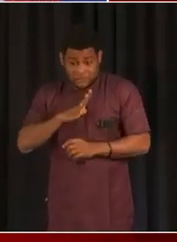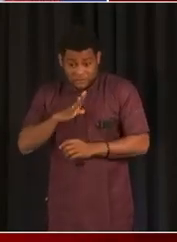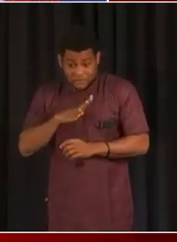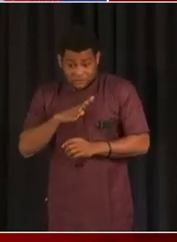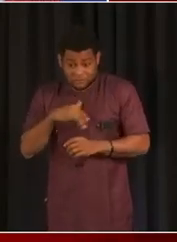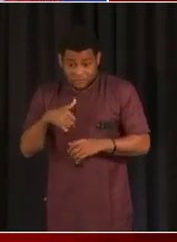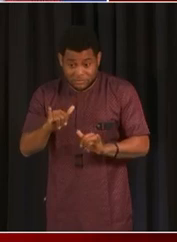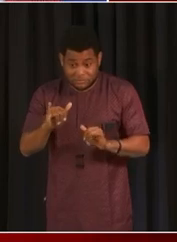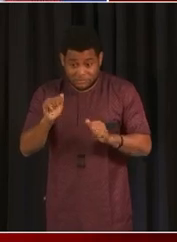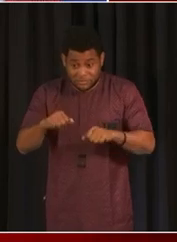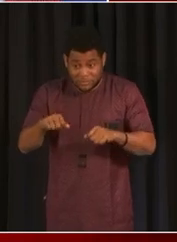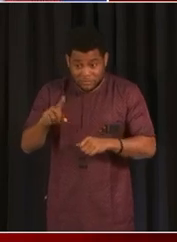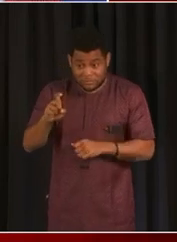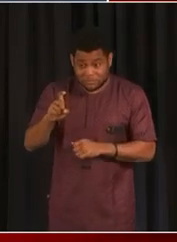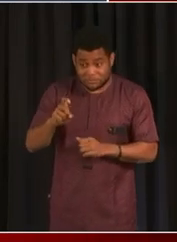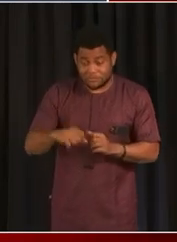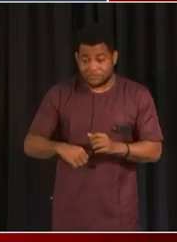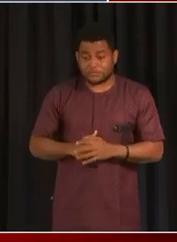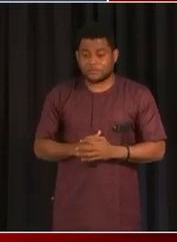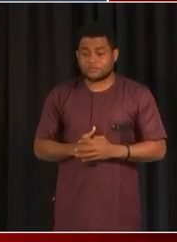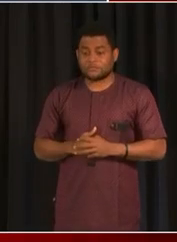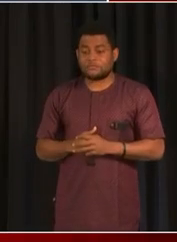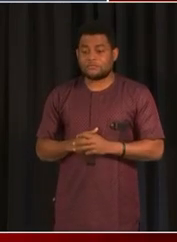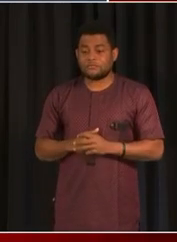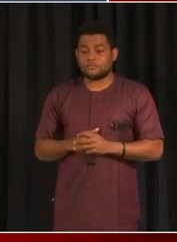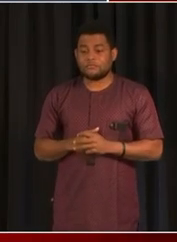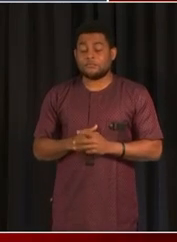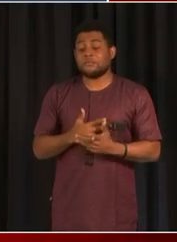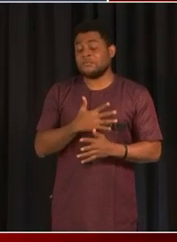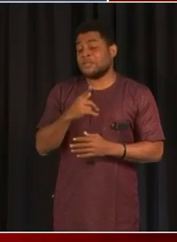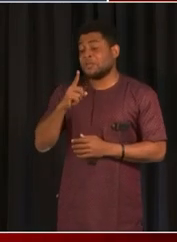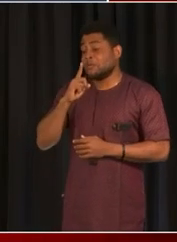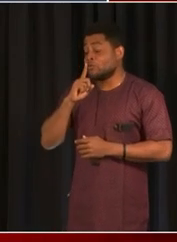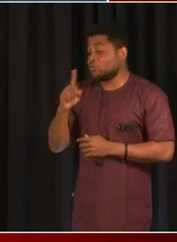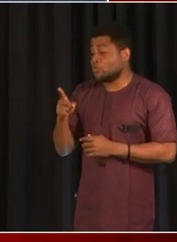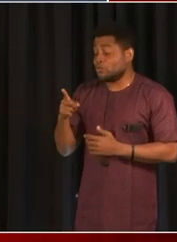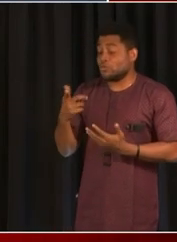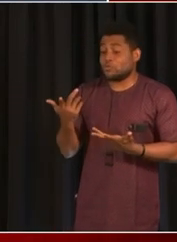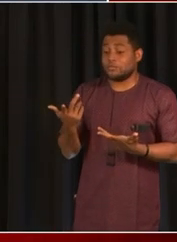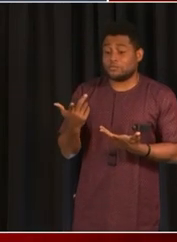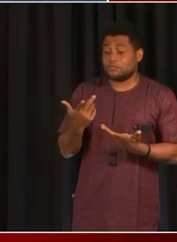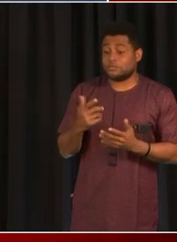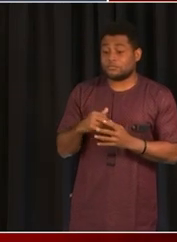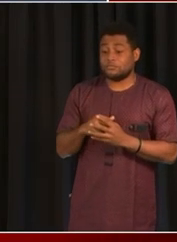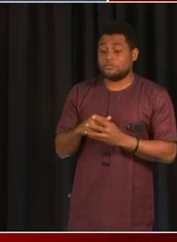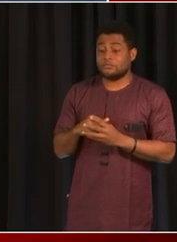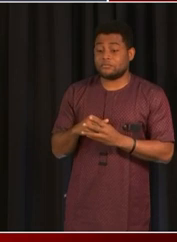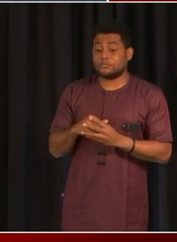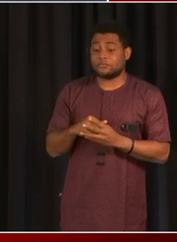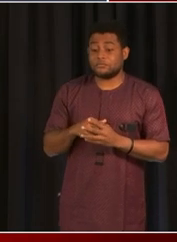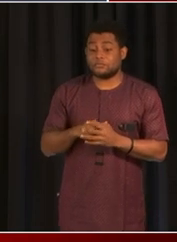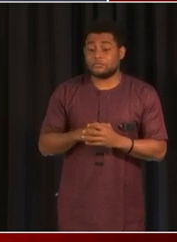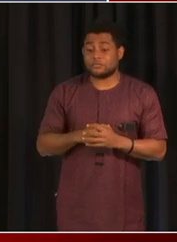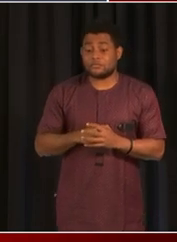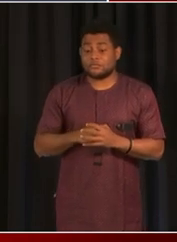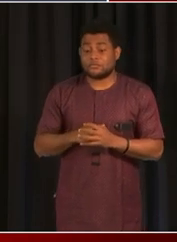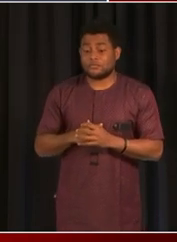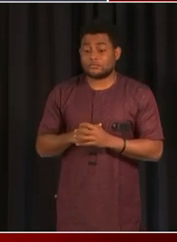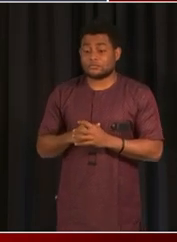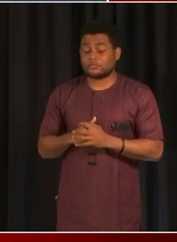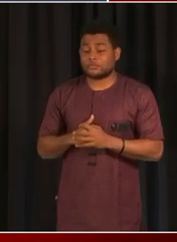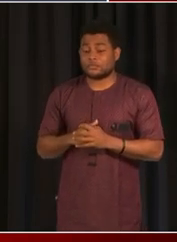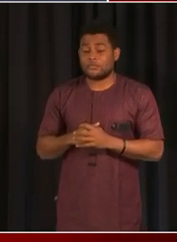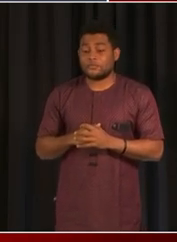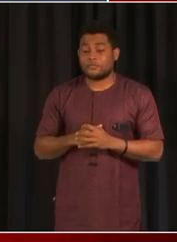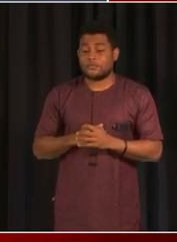workers, paramedics, EMTs? Sure. So the requirement under an emergency use authorization,